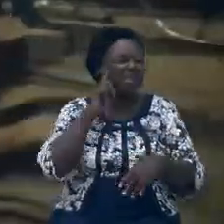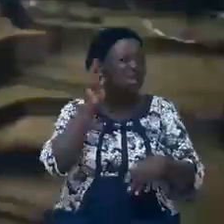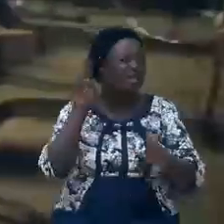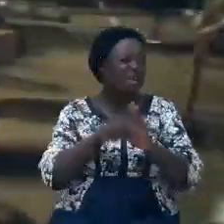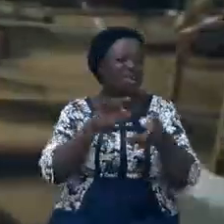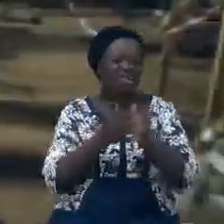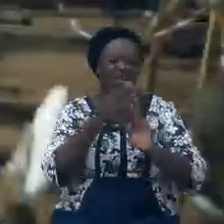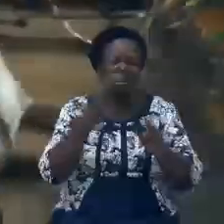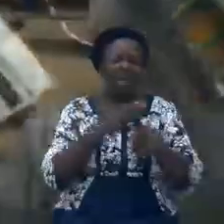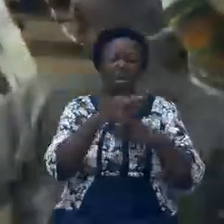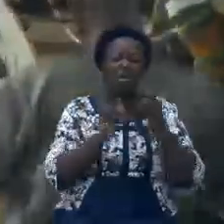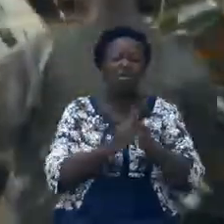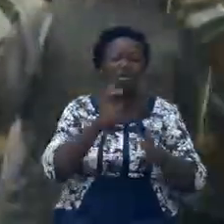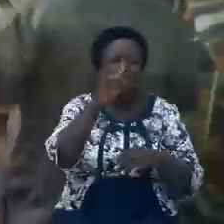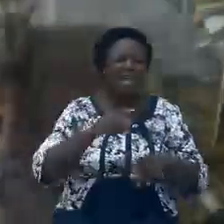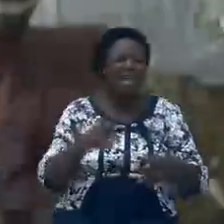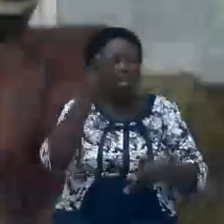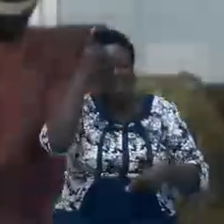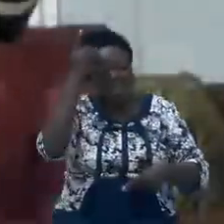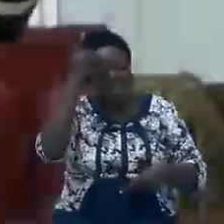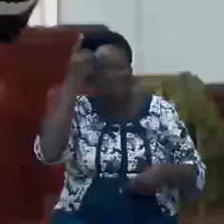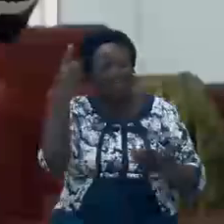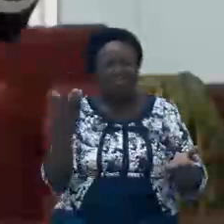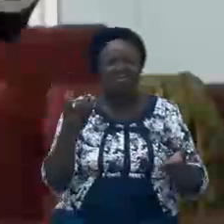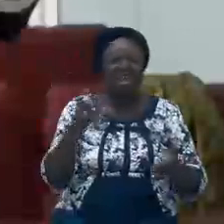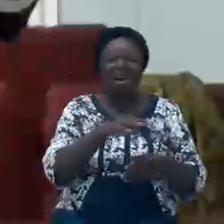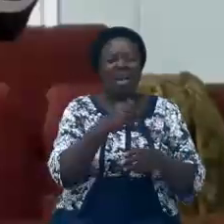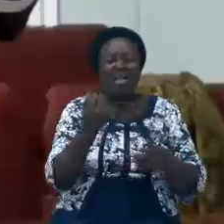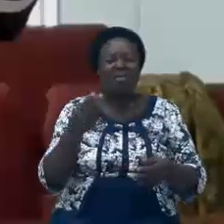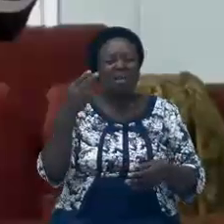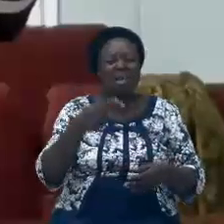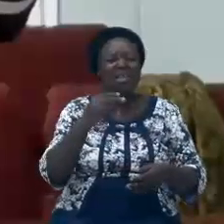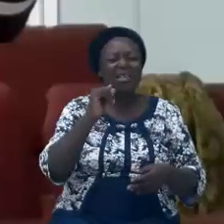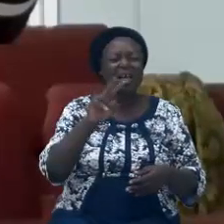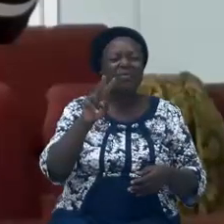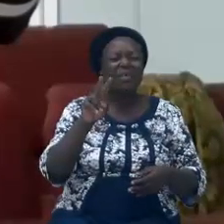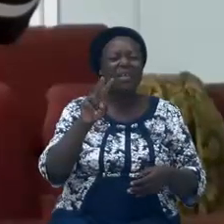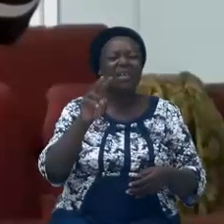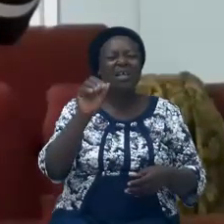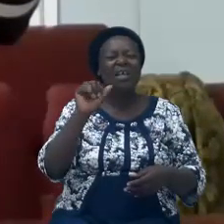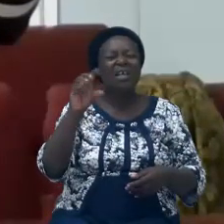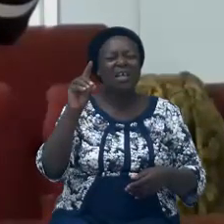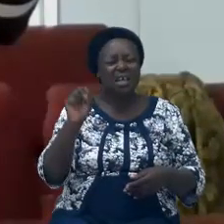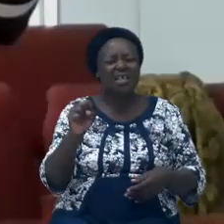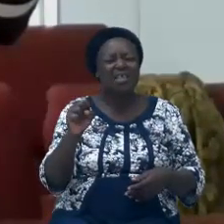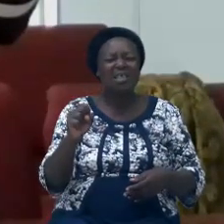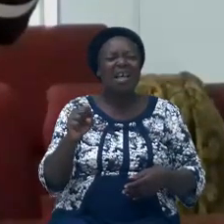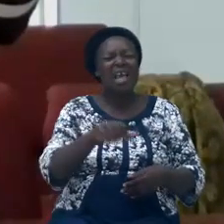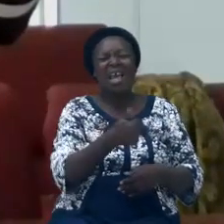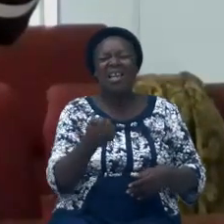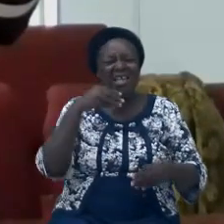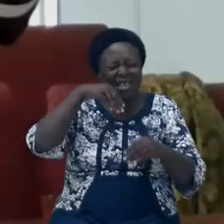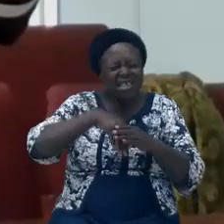eternal disease like kobe 819 like cancer like tuberculosis like